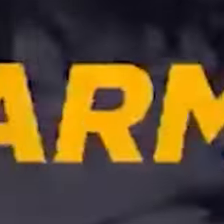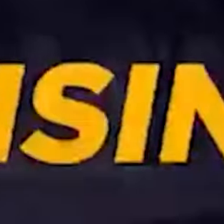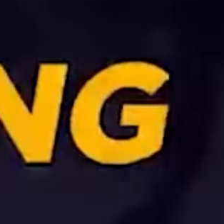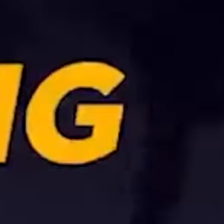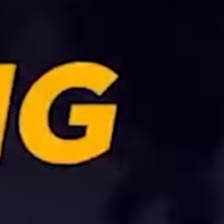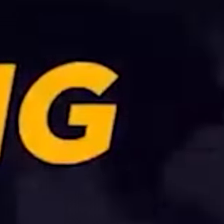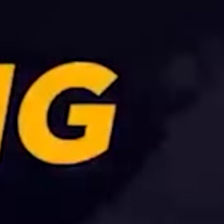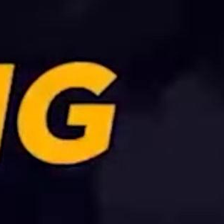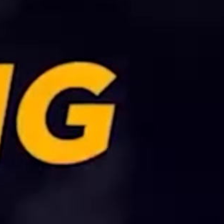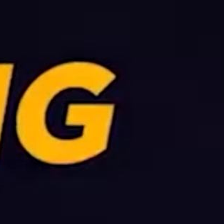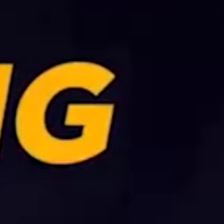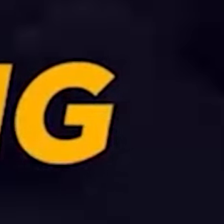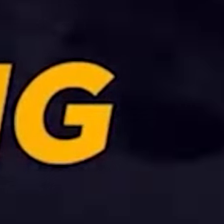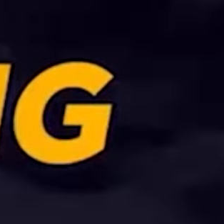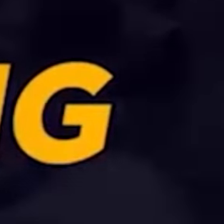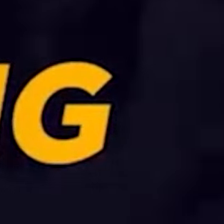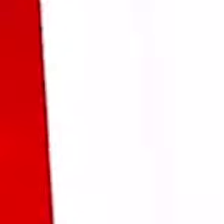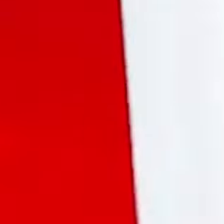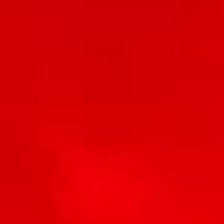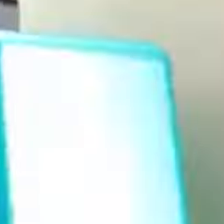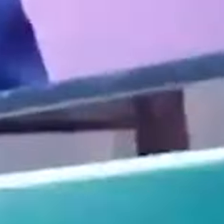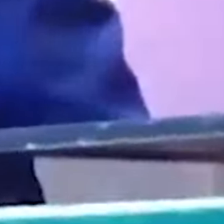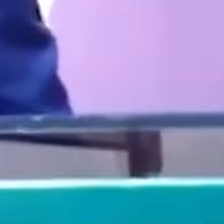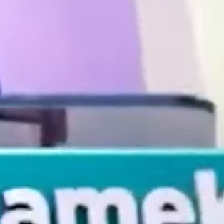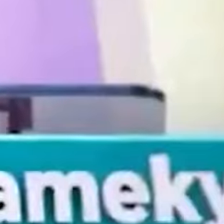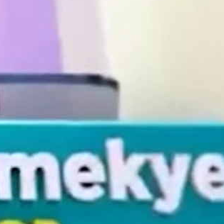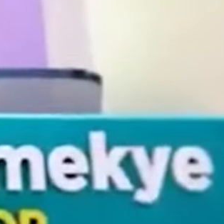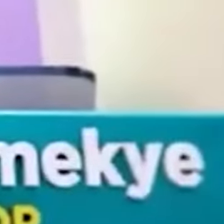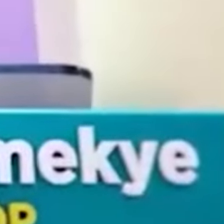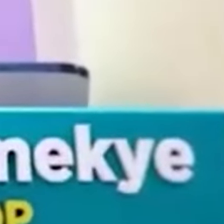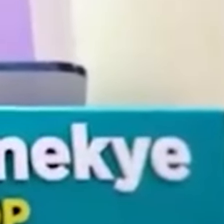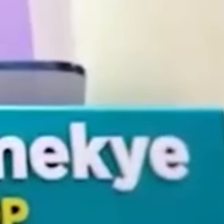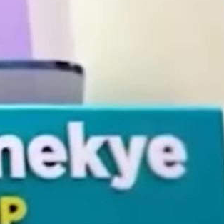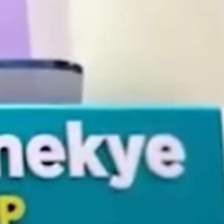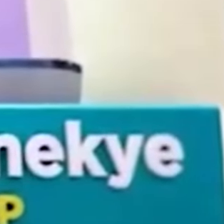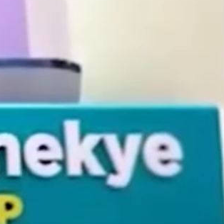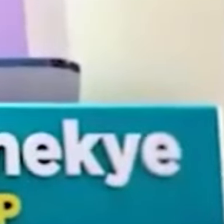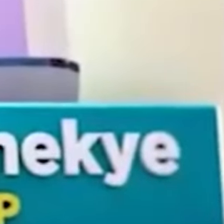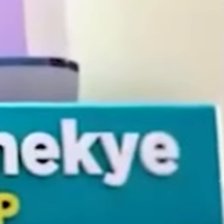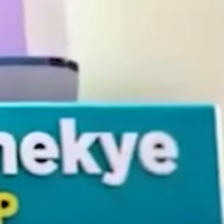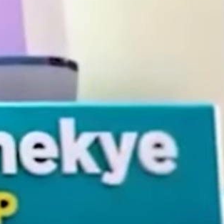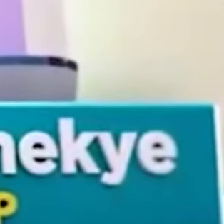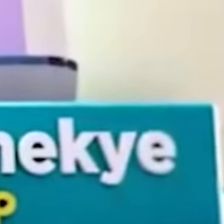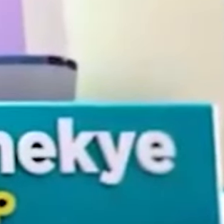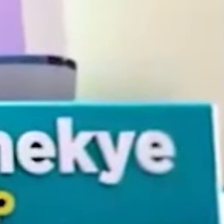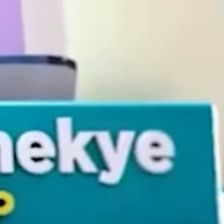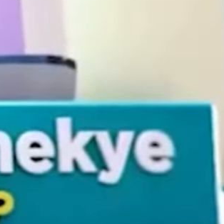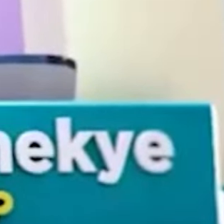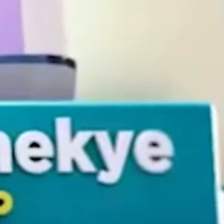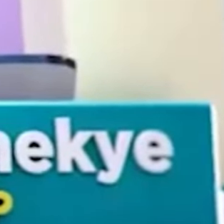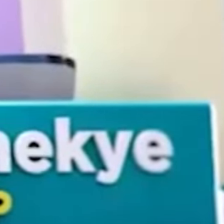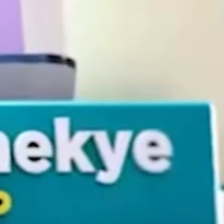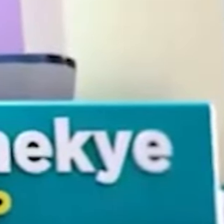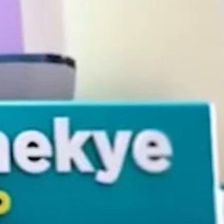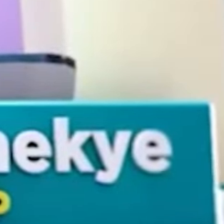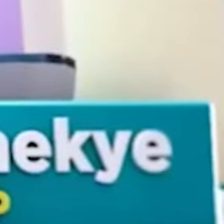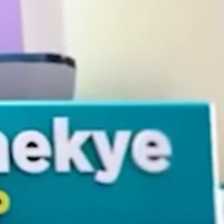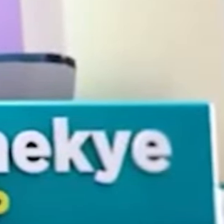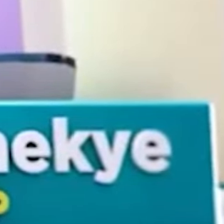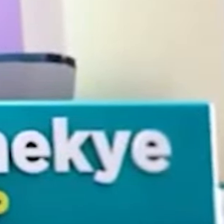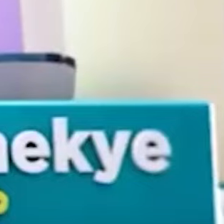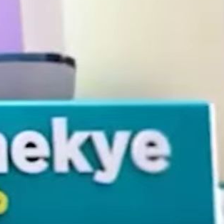there is an army rising. The church is the breeding grounds for raising godly men and women who are